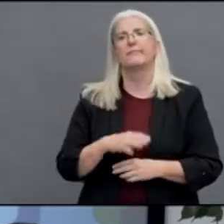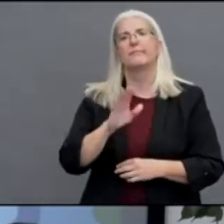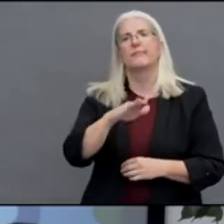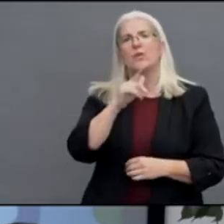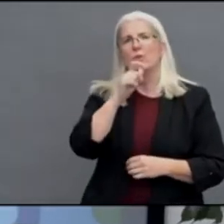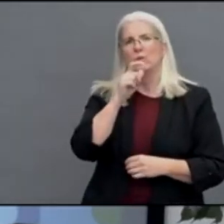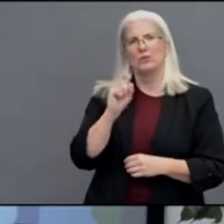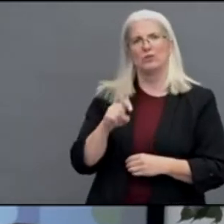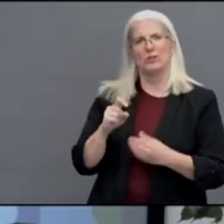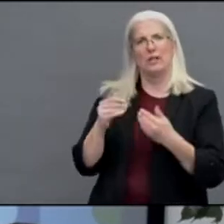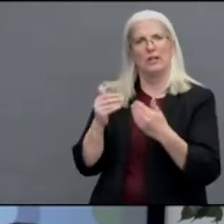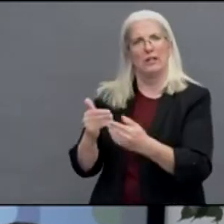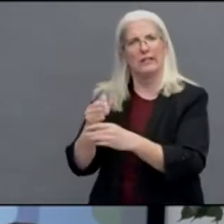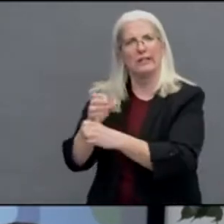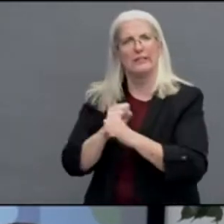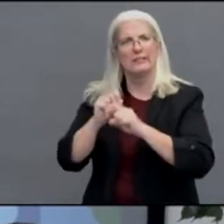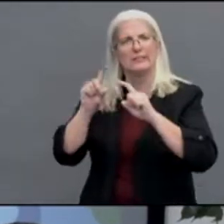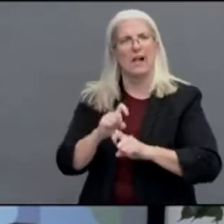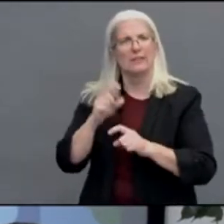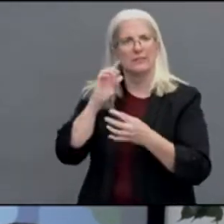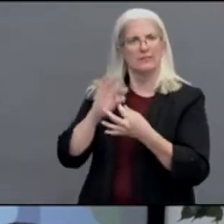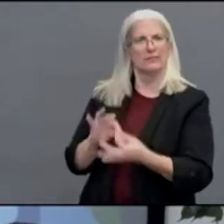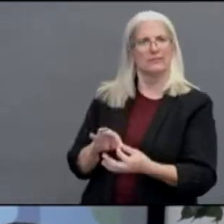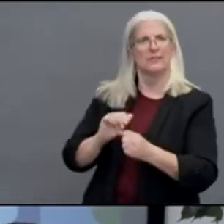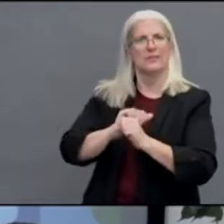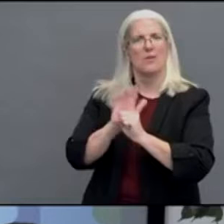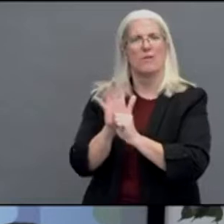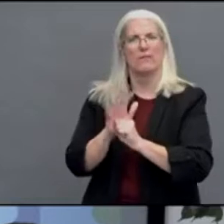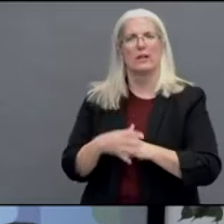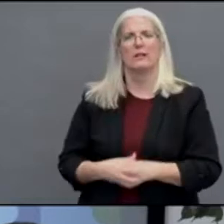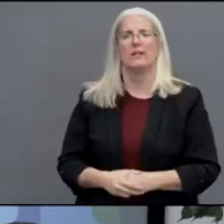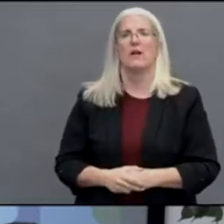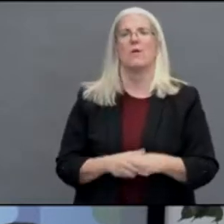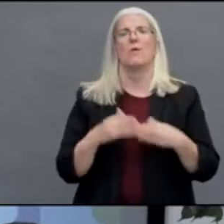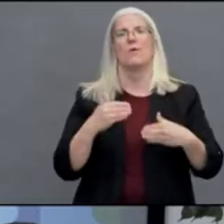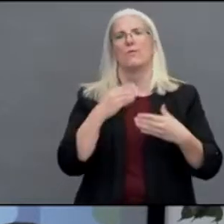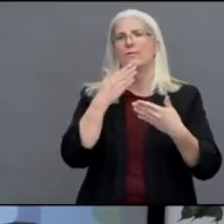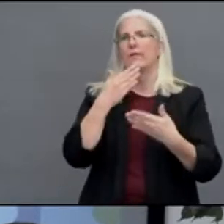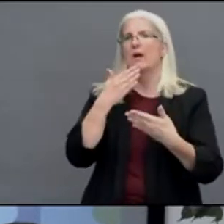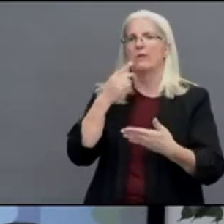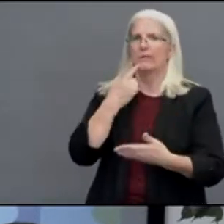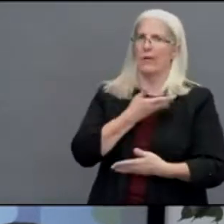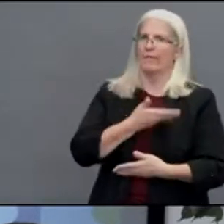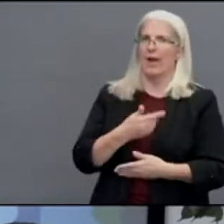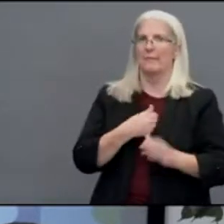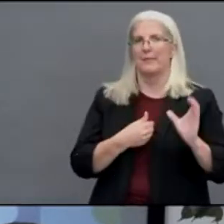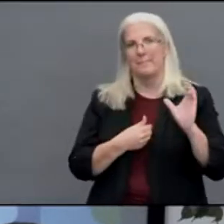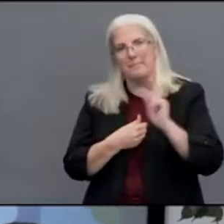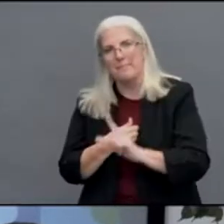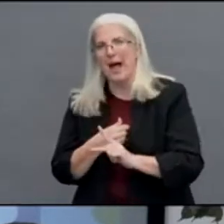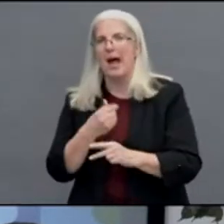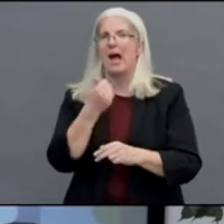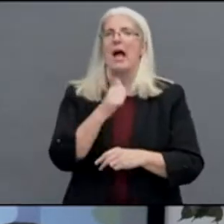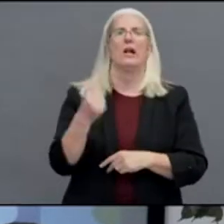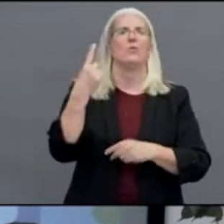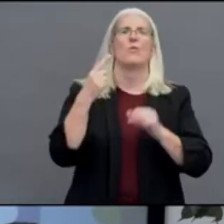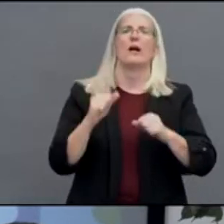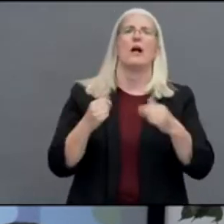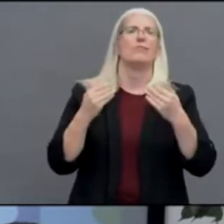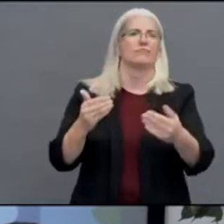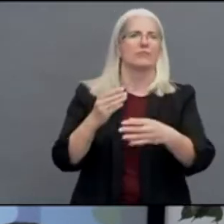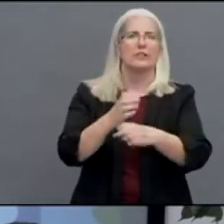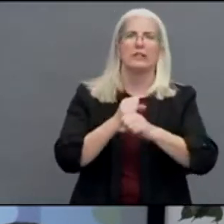COVID-19? Thank you for having me. Sure. But absolutely, everyone is welcome to test for COVID-19.